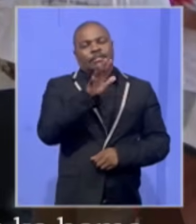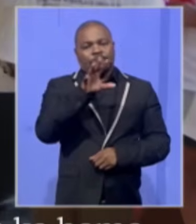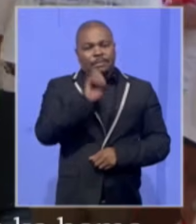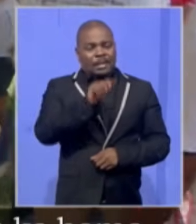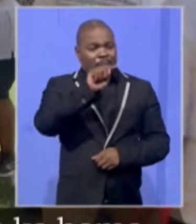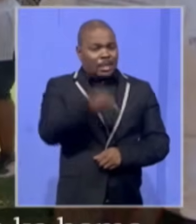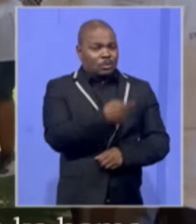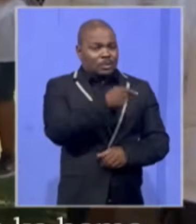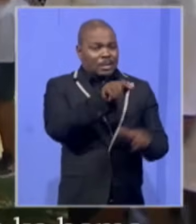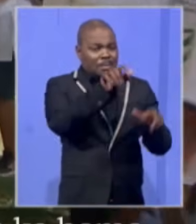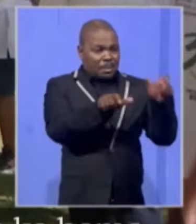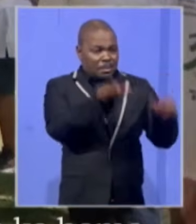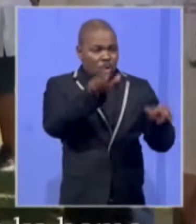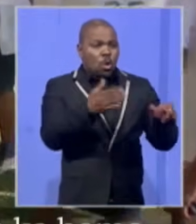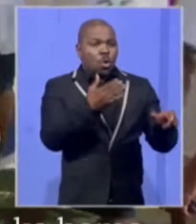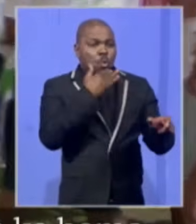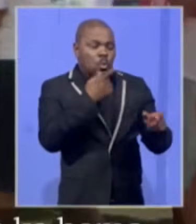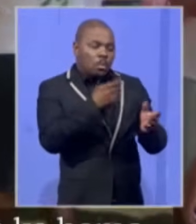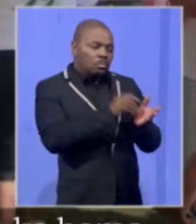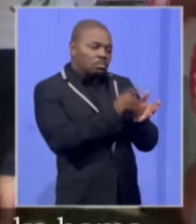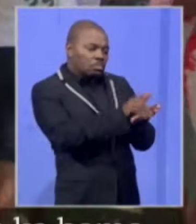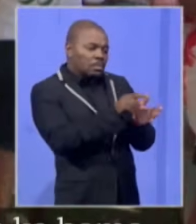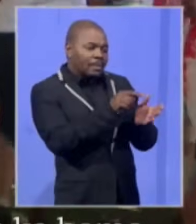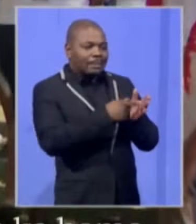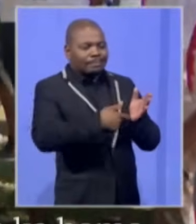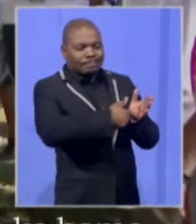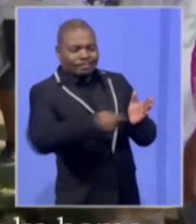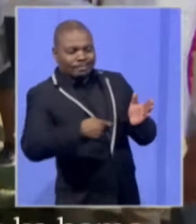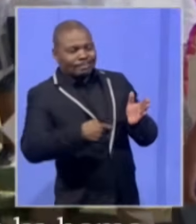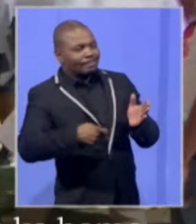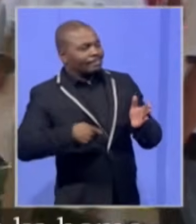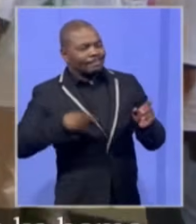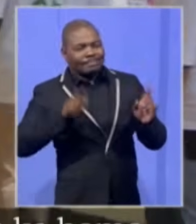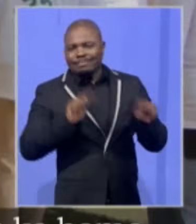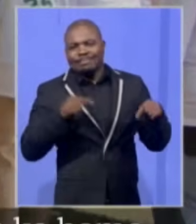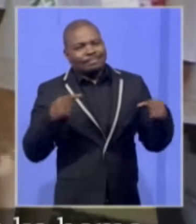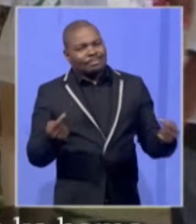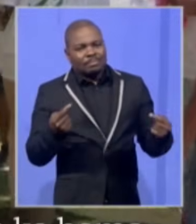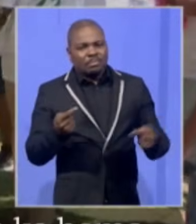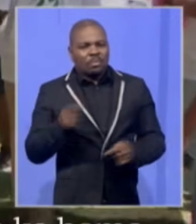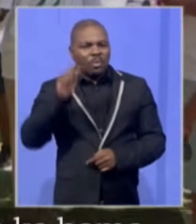250 ba Ithala ga ba ise ba kgone go goga le go ipeela madi mme